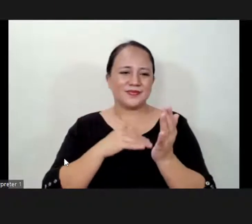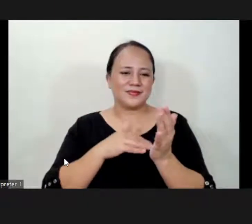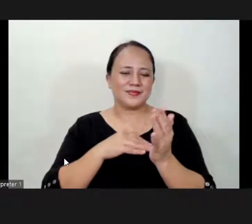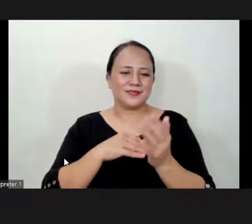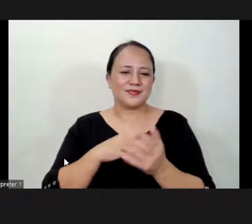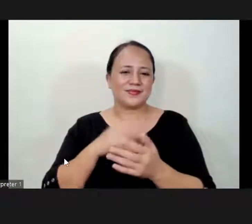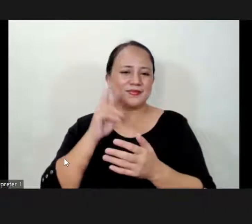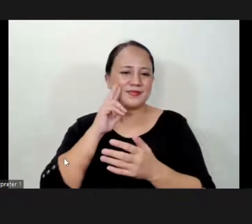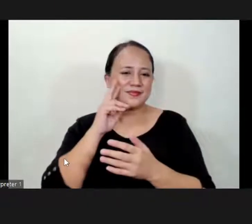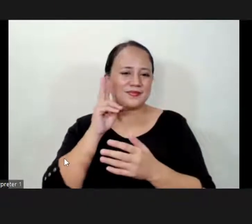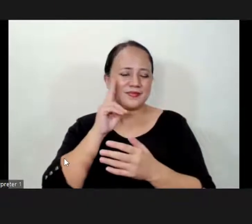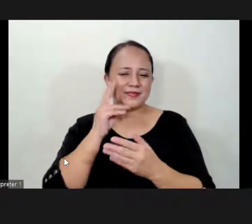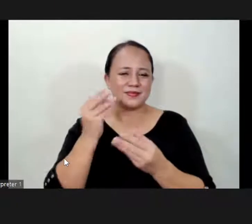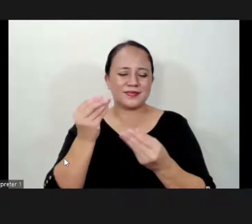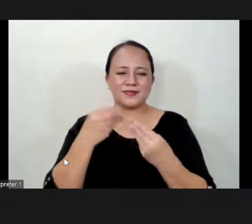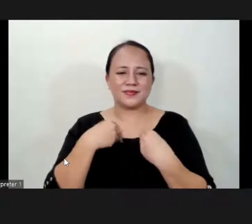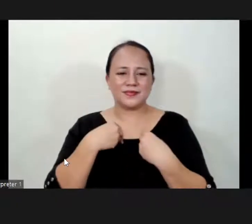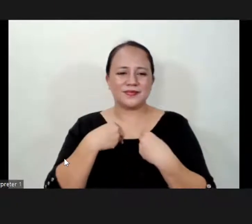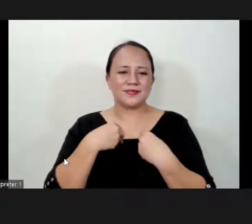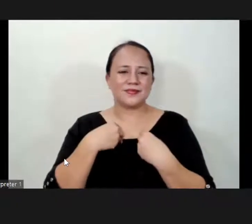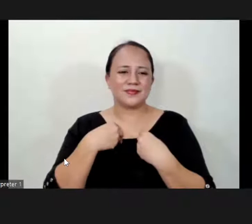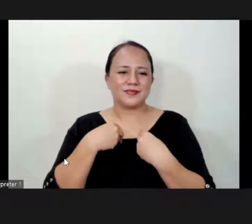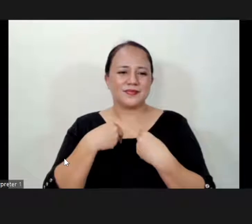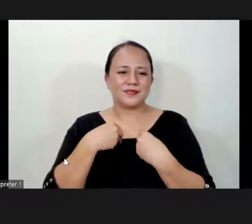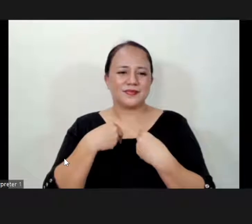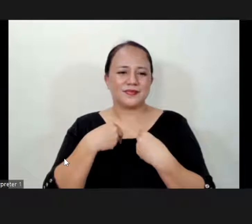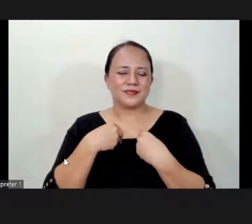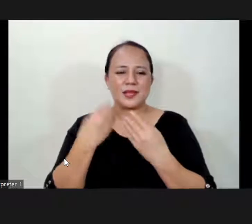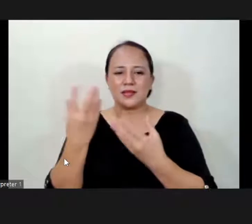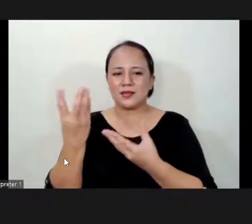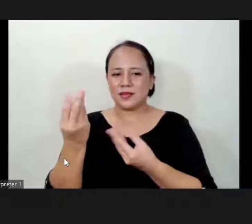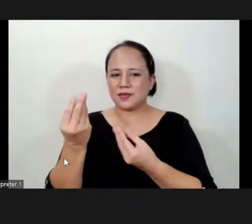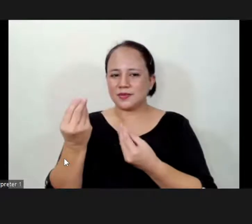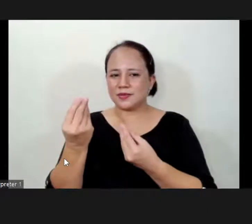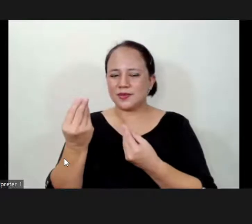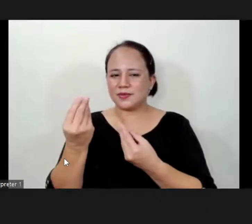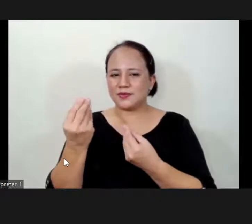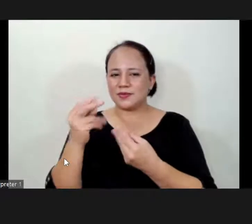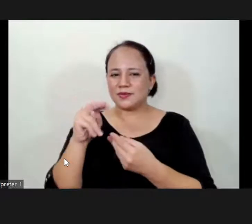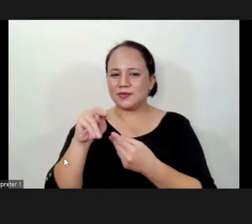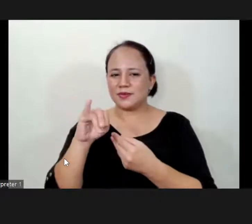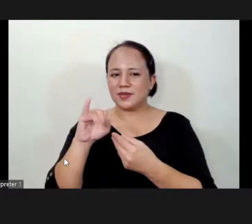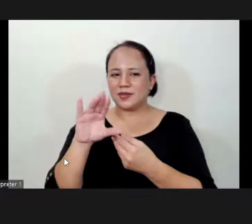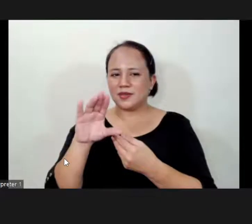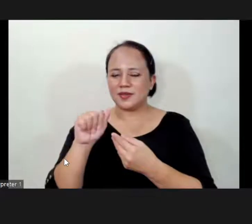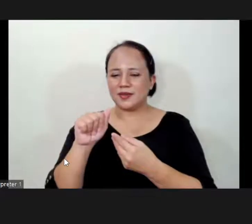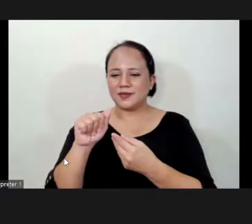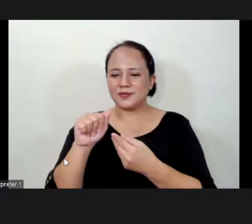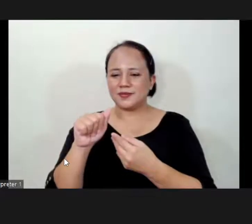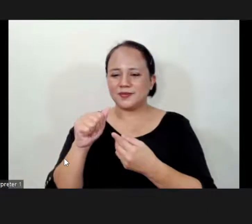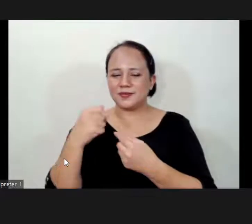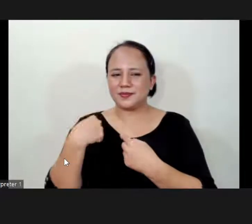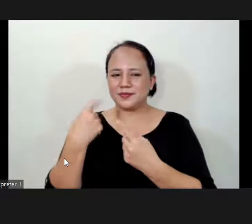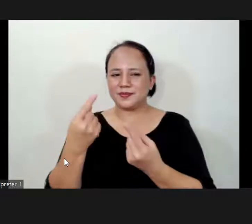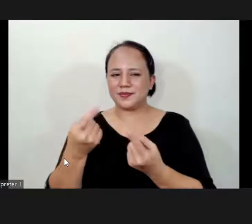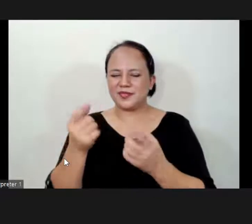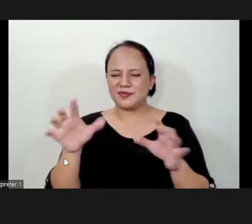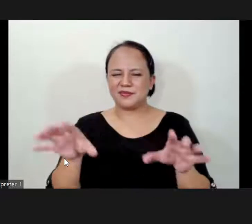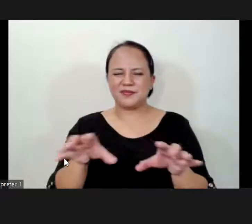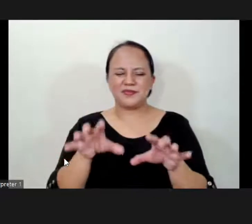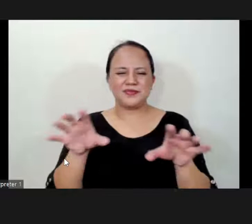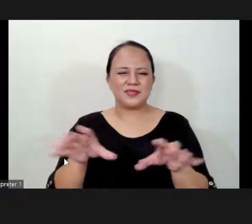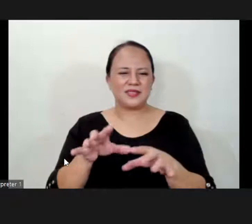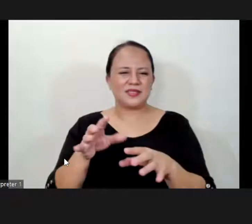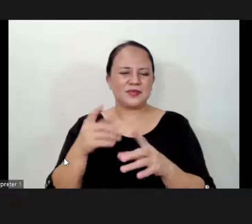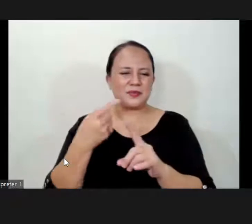for giving us a update of the NICA. We've been doing this for the past